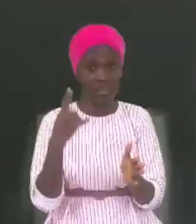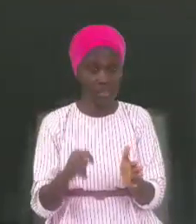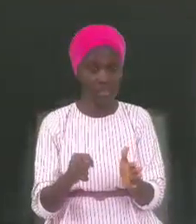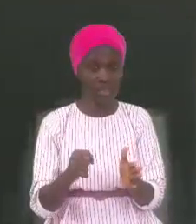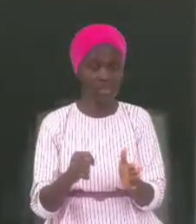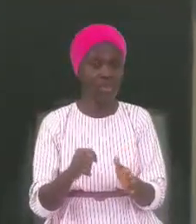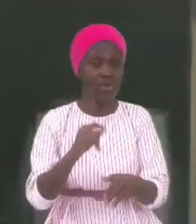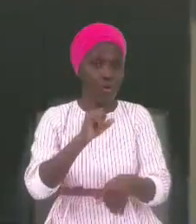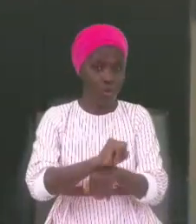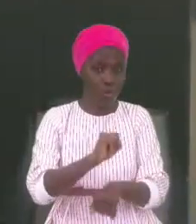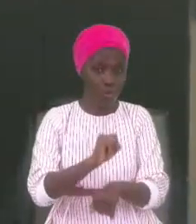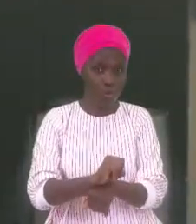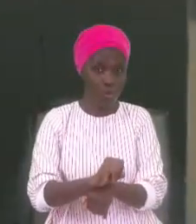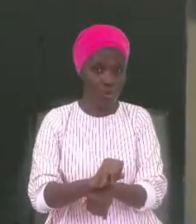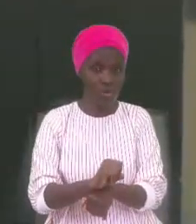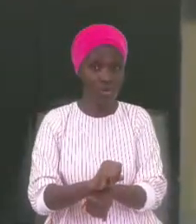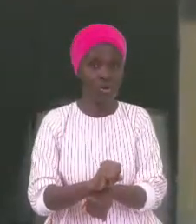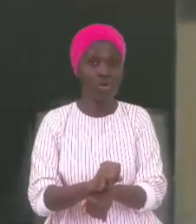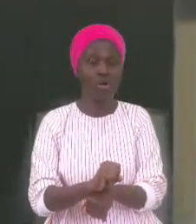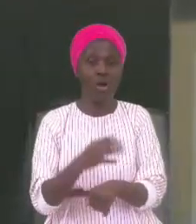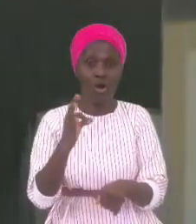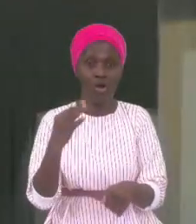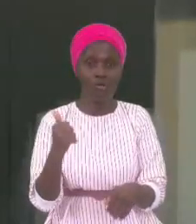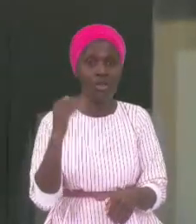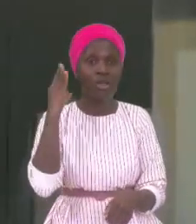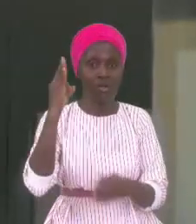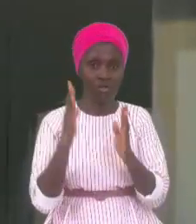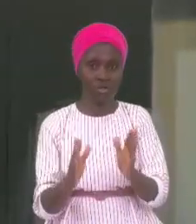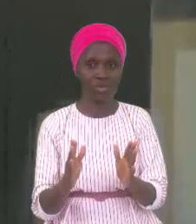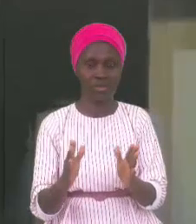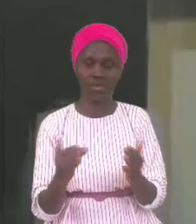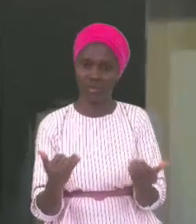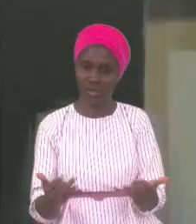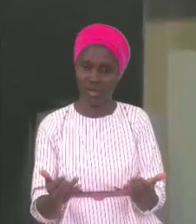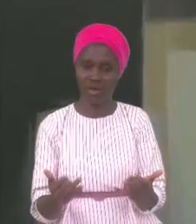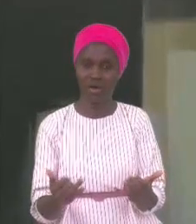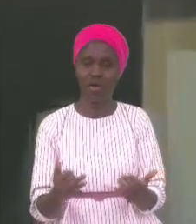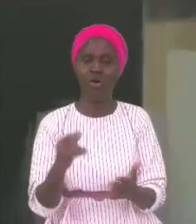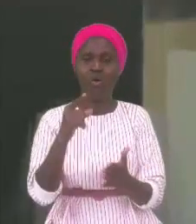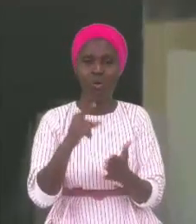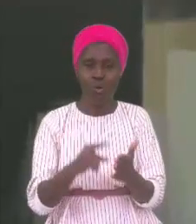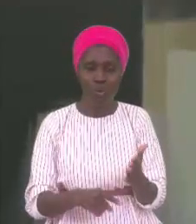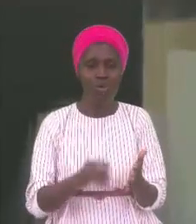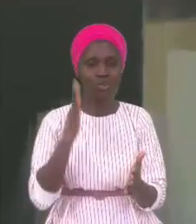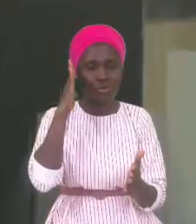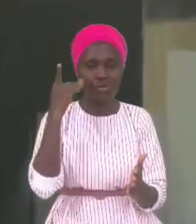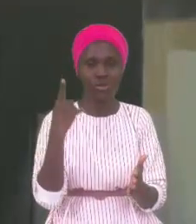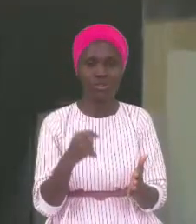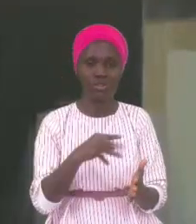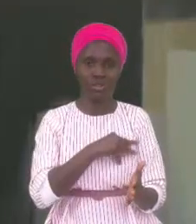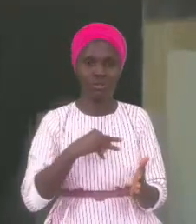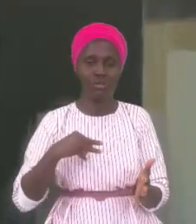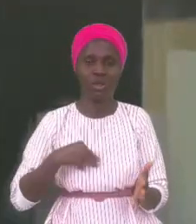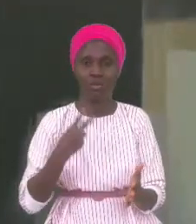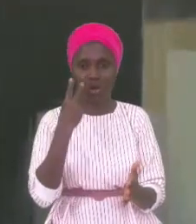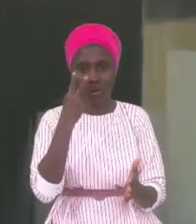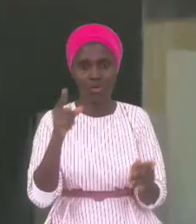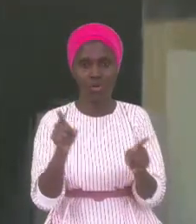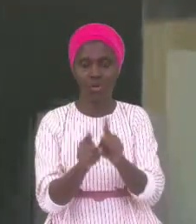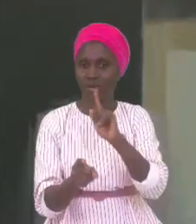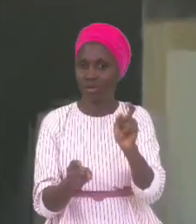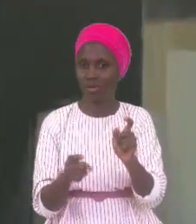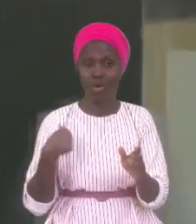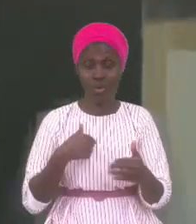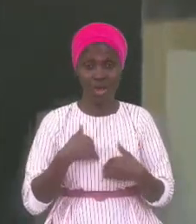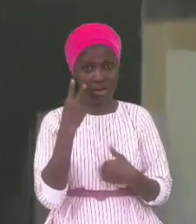duty of the ministers, what do the members look like? We've seen the metaphors for the body of Christ. We've seen